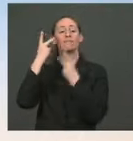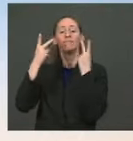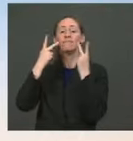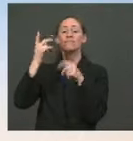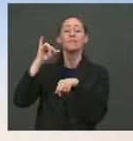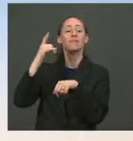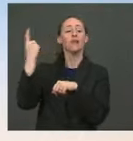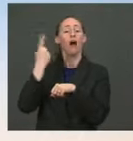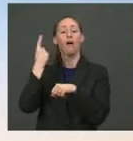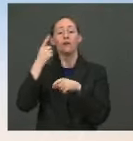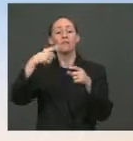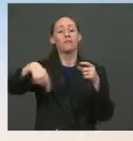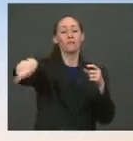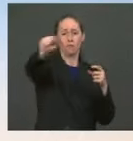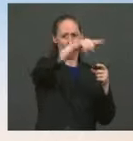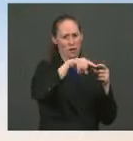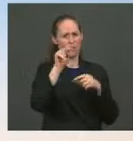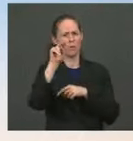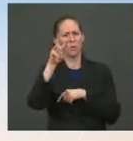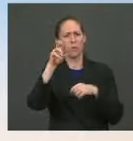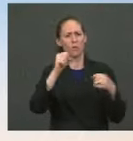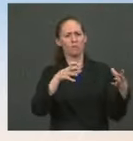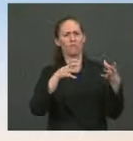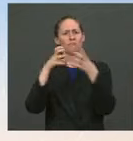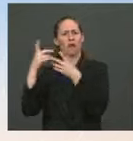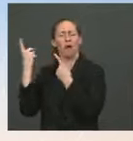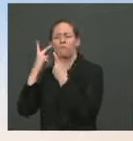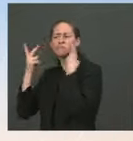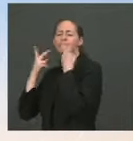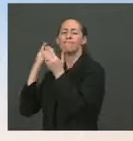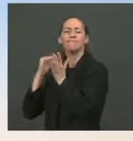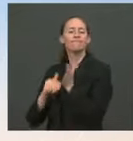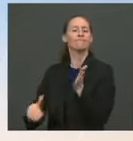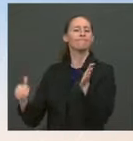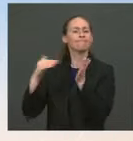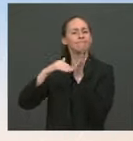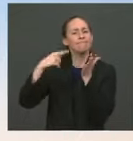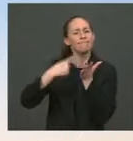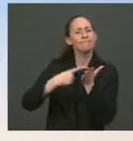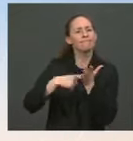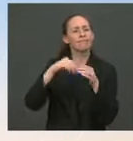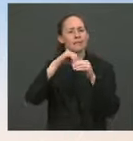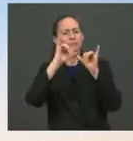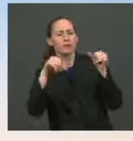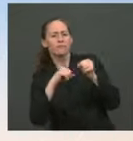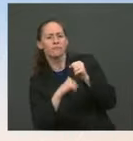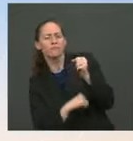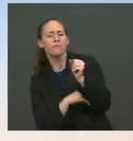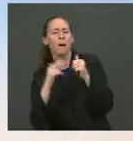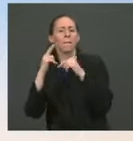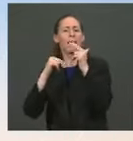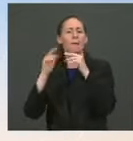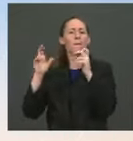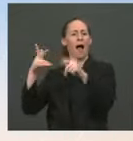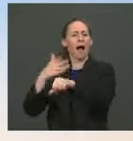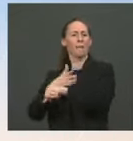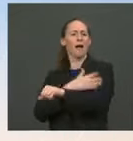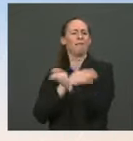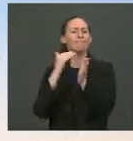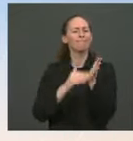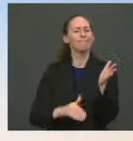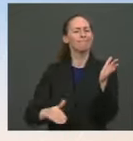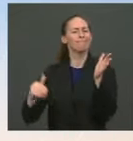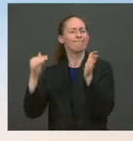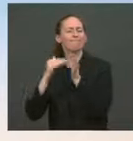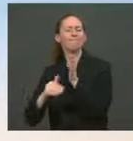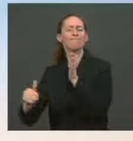he talks about both the infrastructure bill and he's talked about the Build Back Better Act. And he's been into multiple states doing that over the